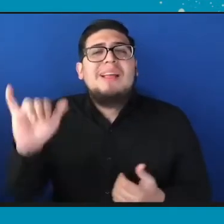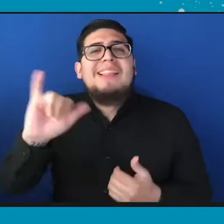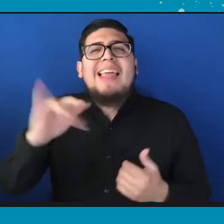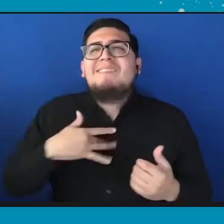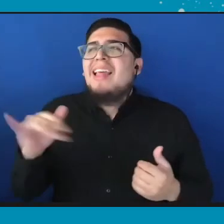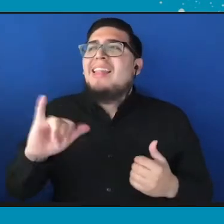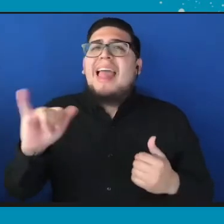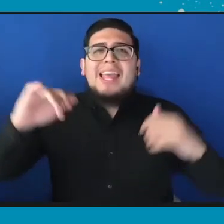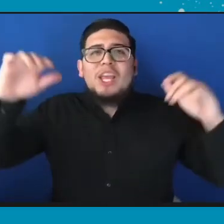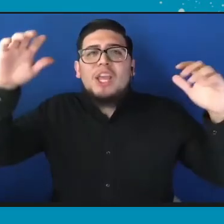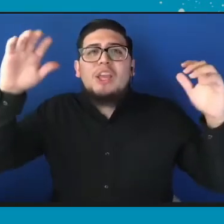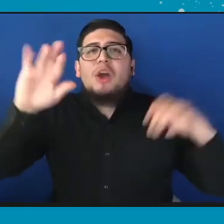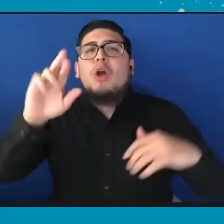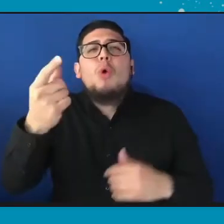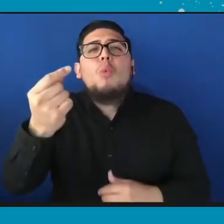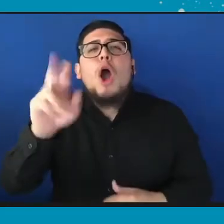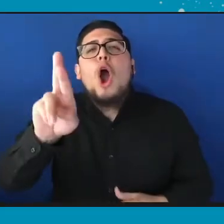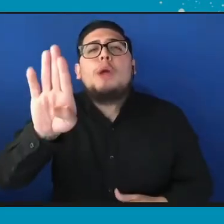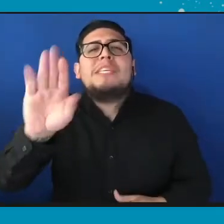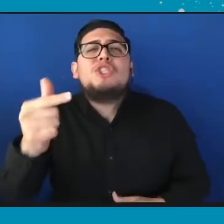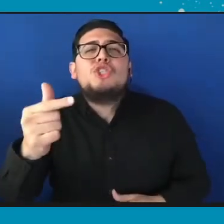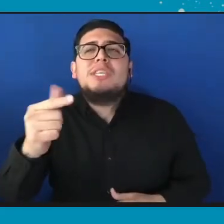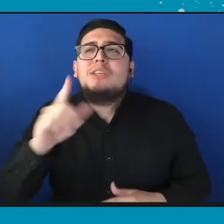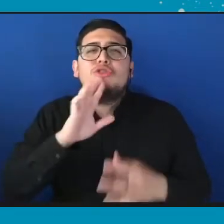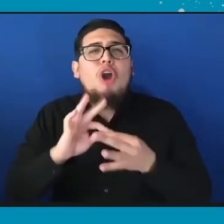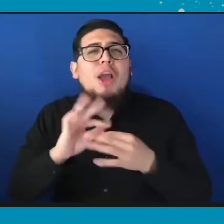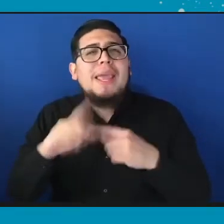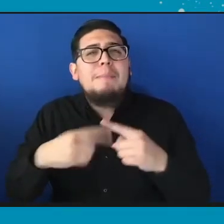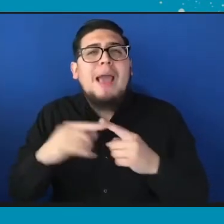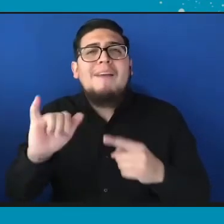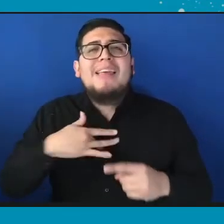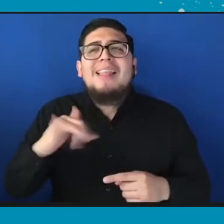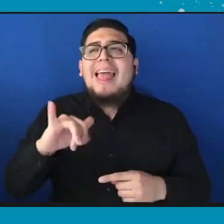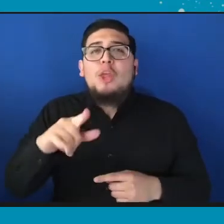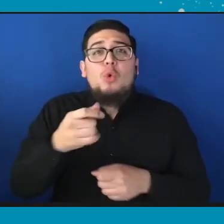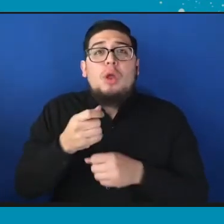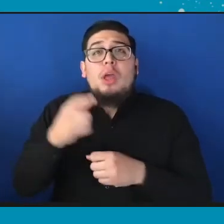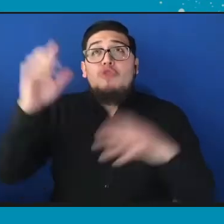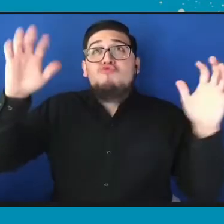raining racism now. If you could go to the next slide.